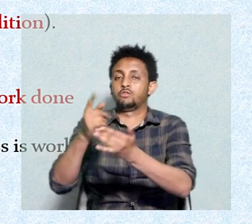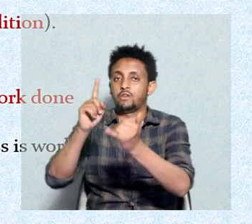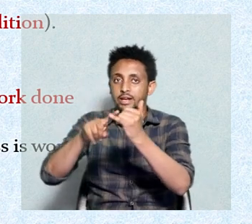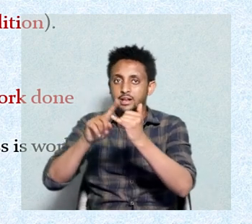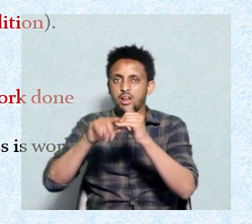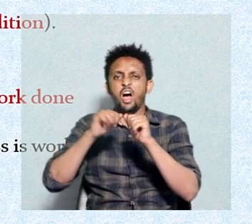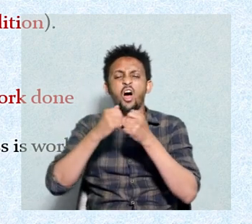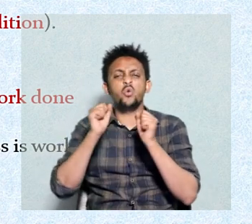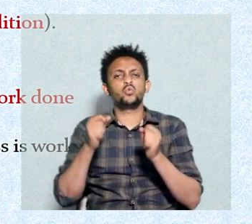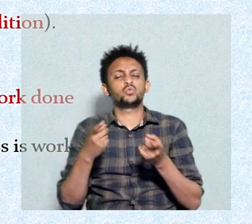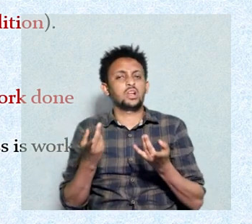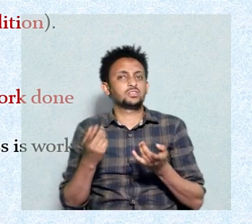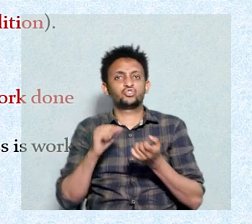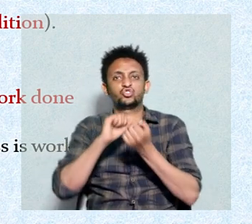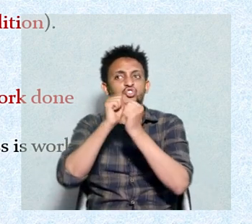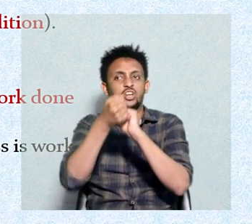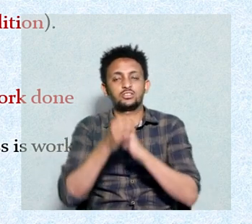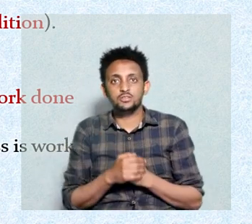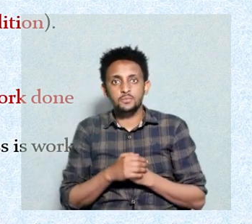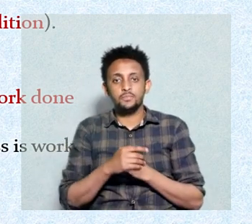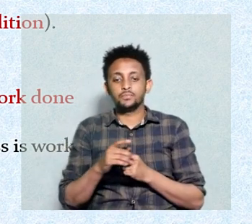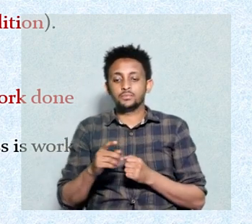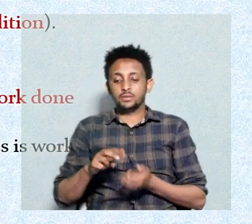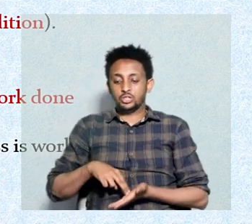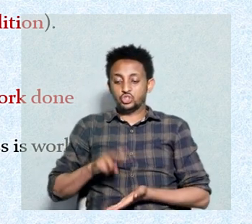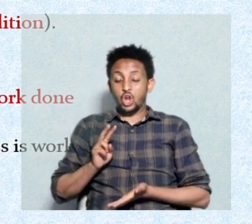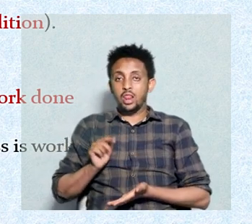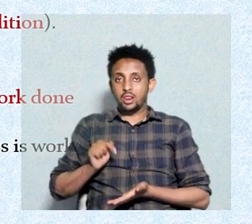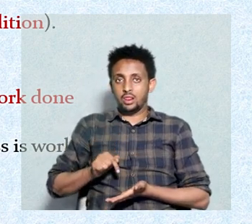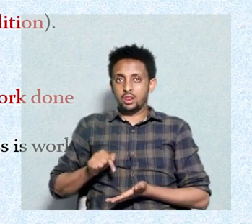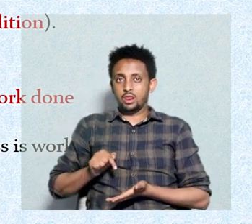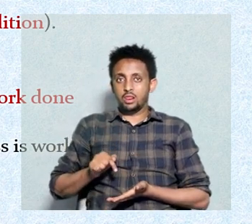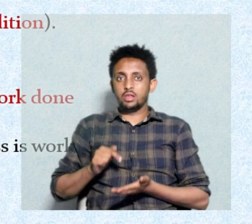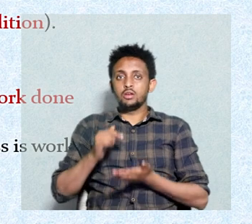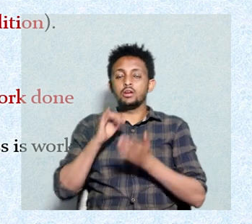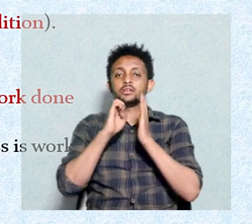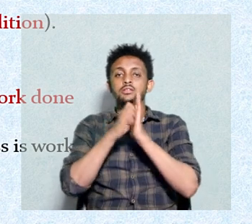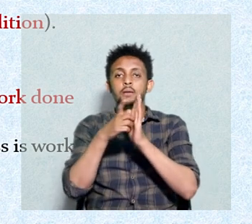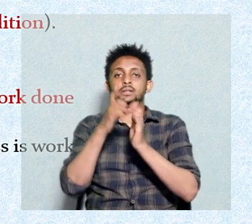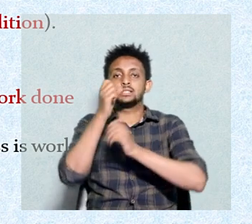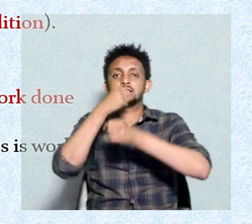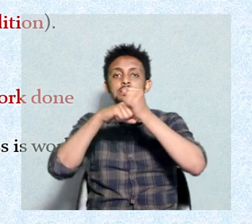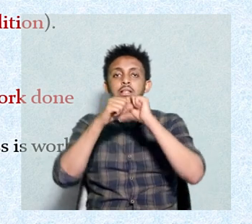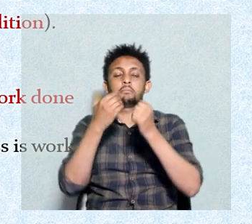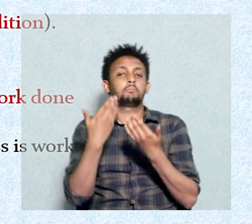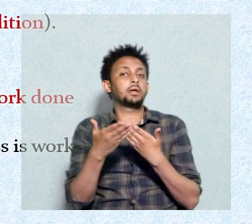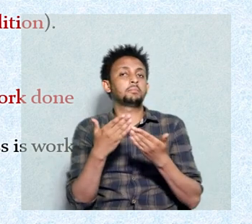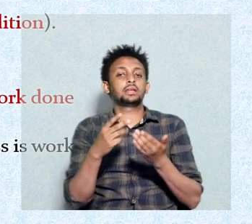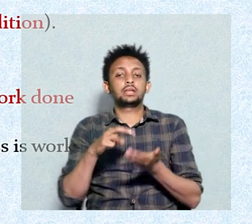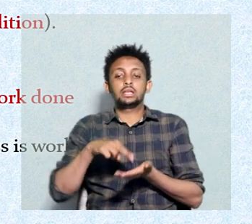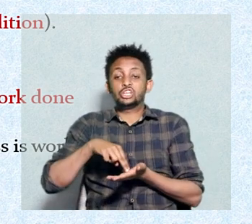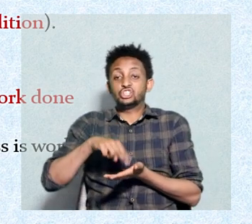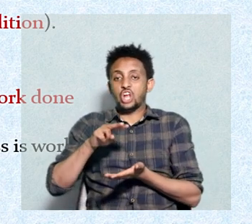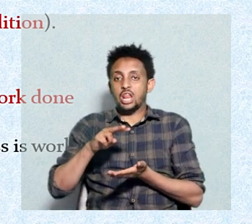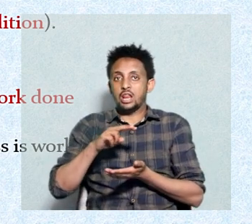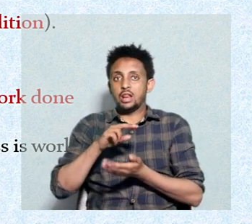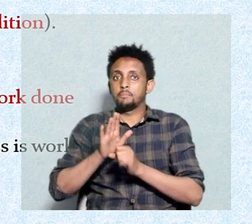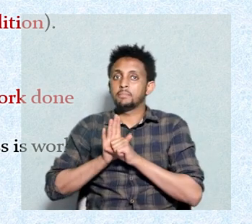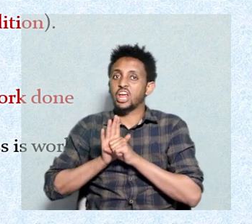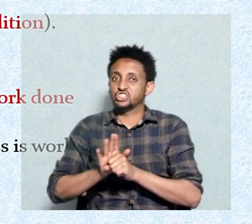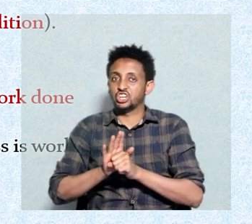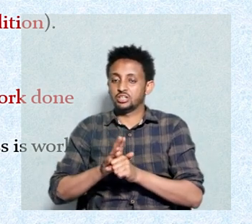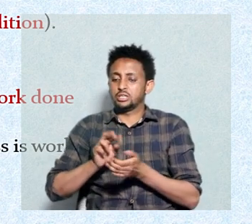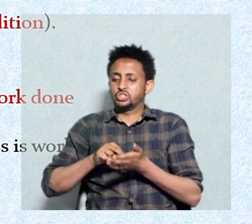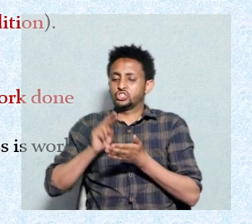state. How does it change its initial state? For example, here the system might have initial pressure,